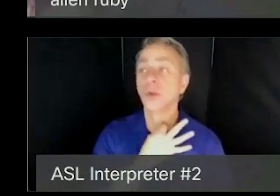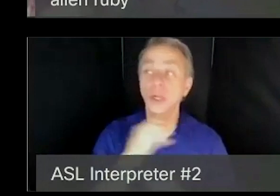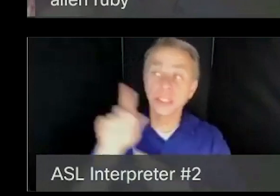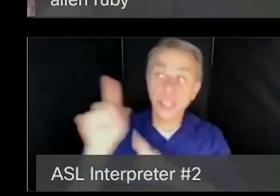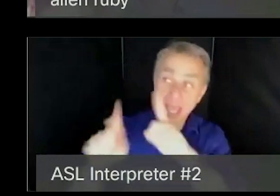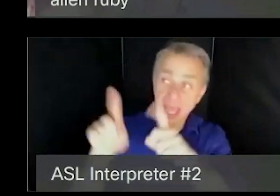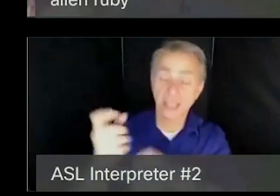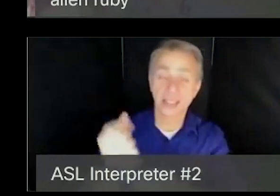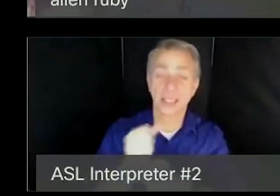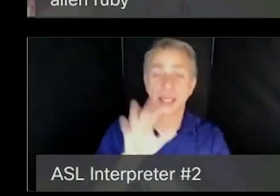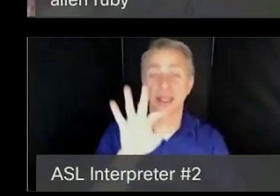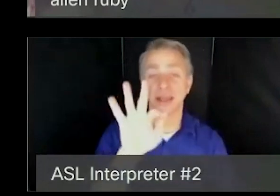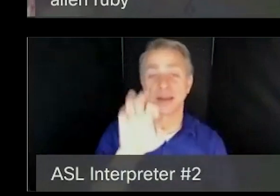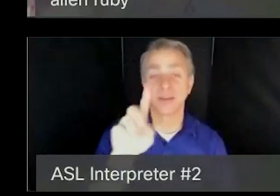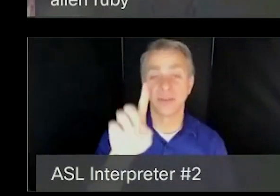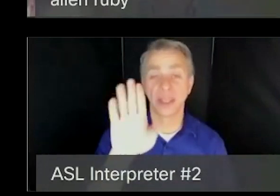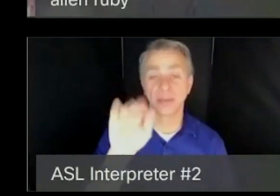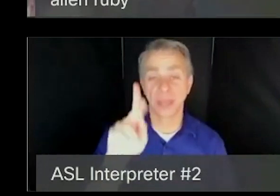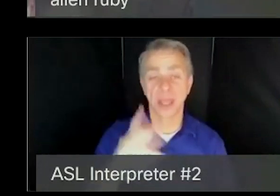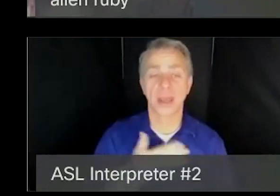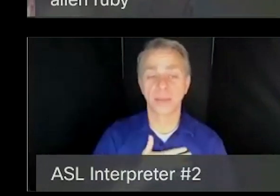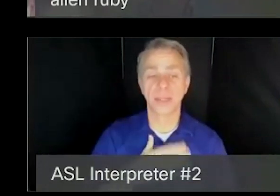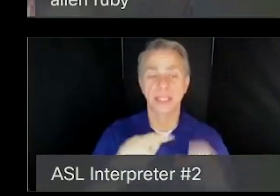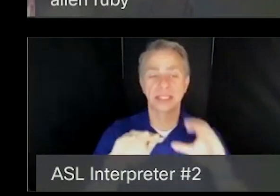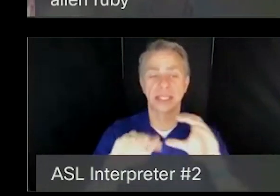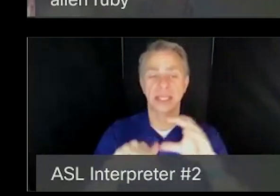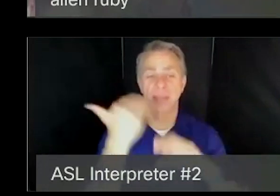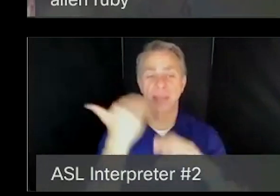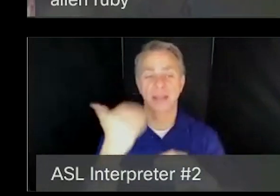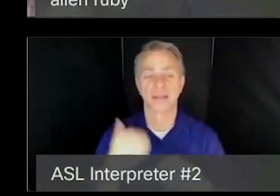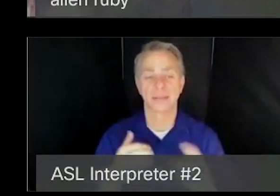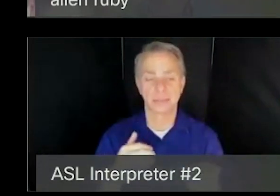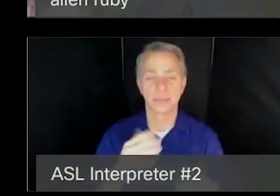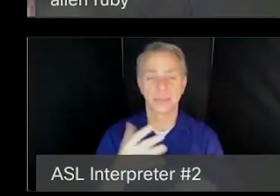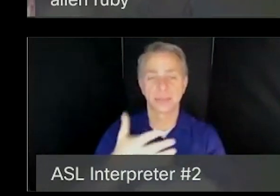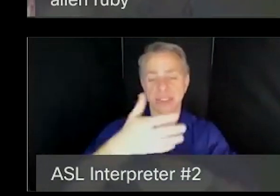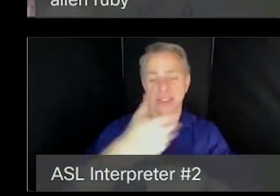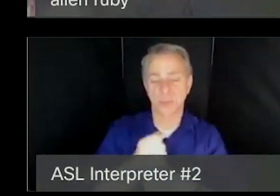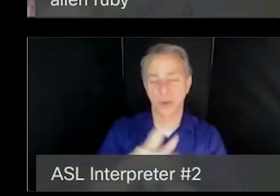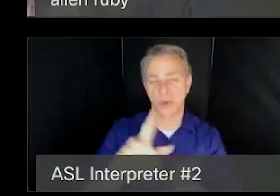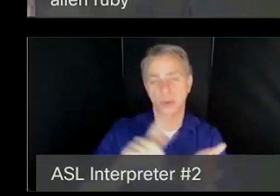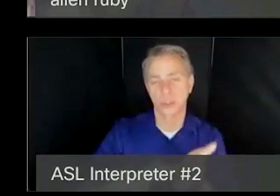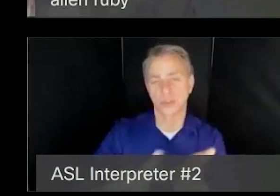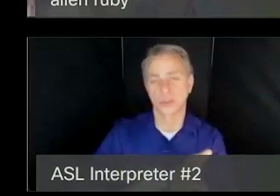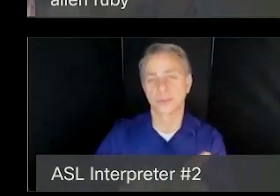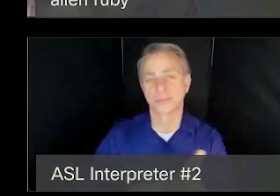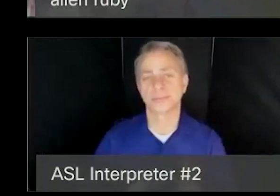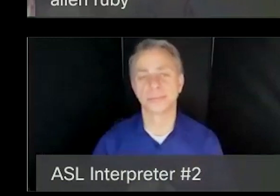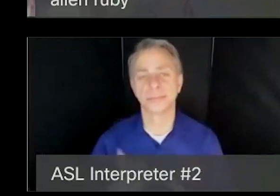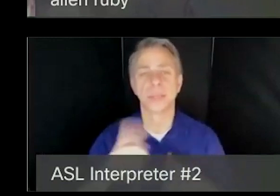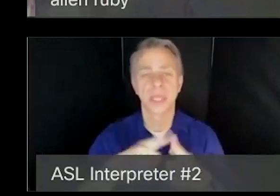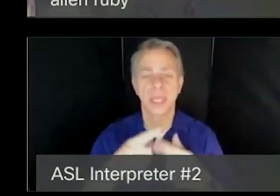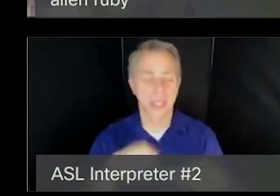send us a short email with a synopsis of your research idea and who will be carrying it out so we can give you feedback.